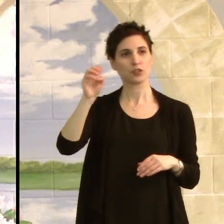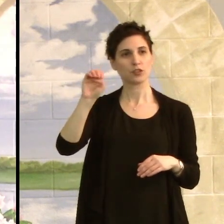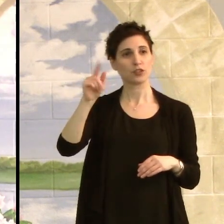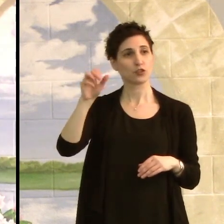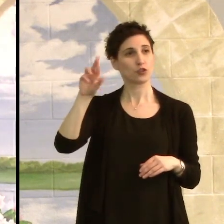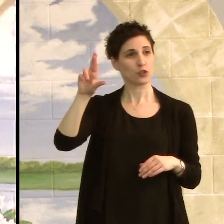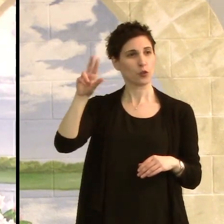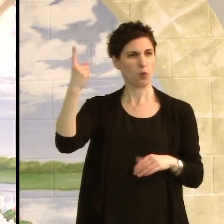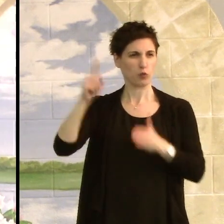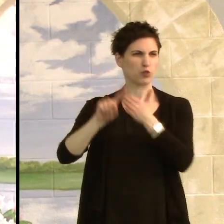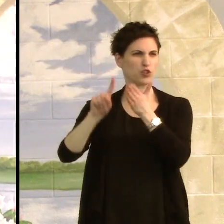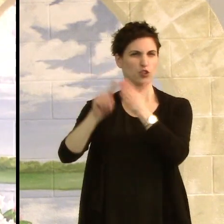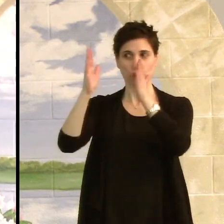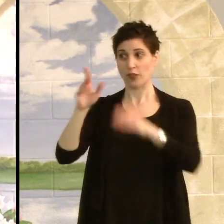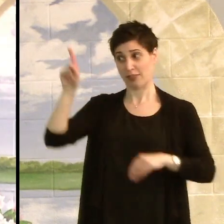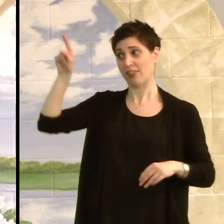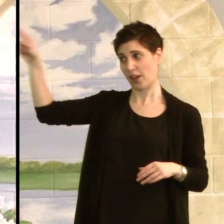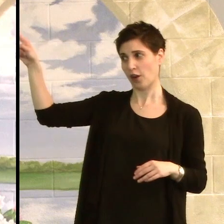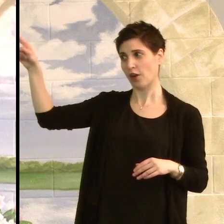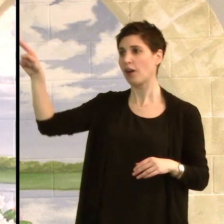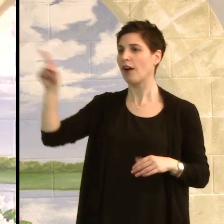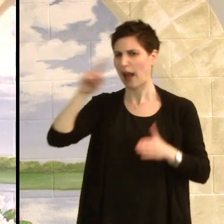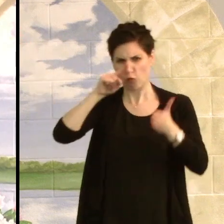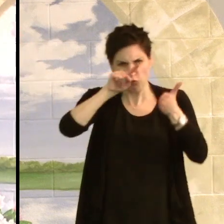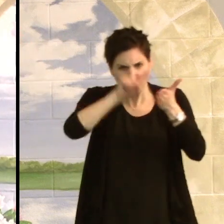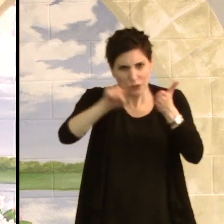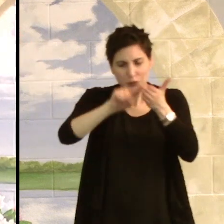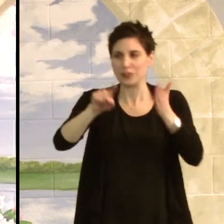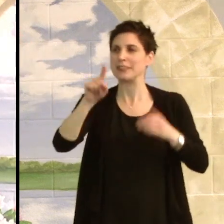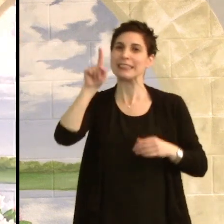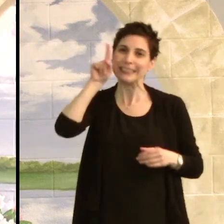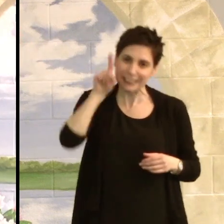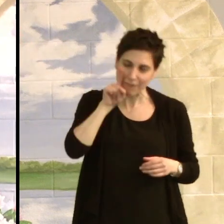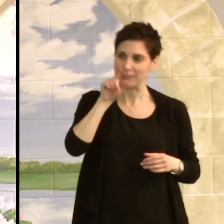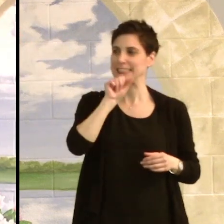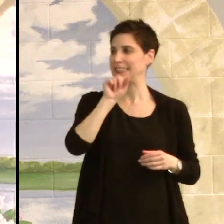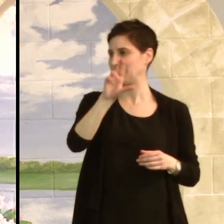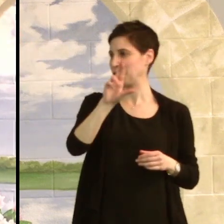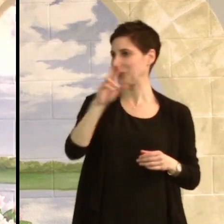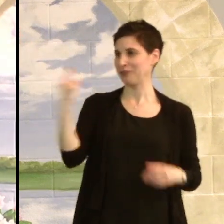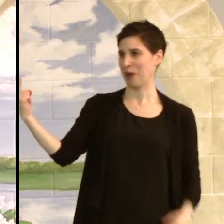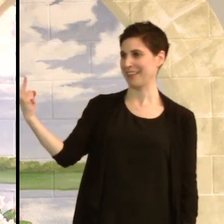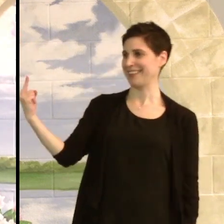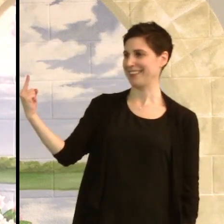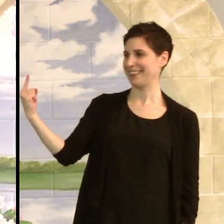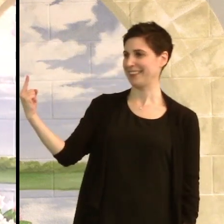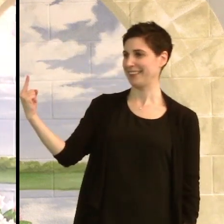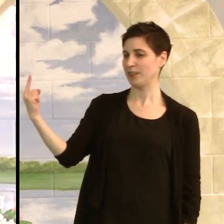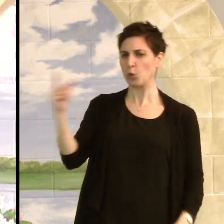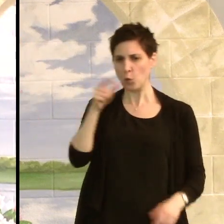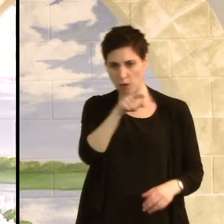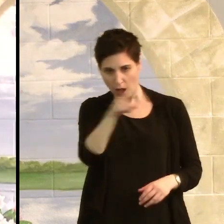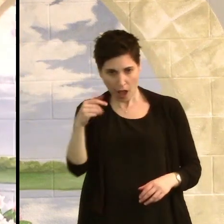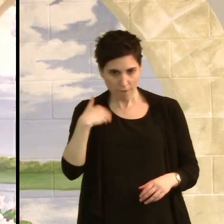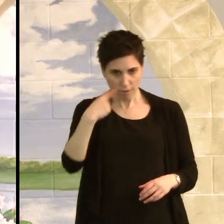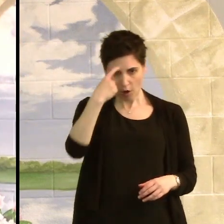who is doing much needed research with deaf seniors who have Alzheimer's disease.